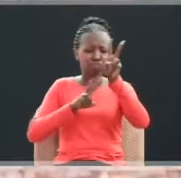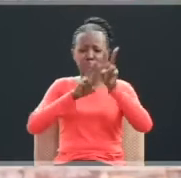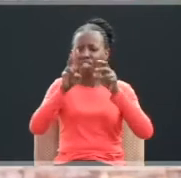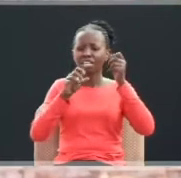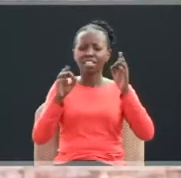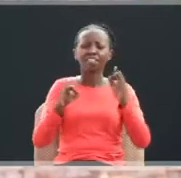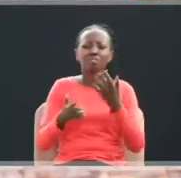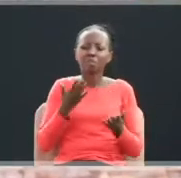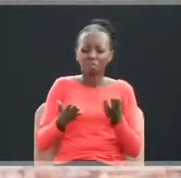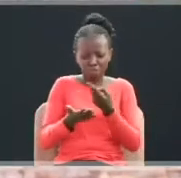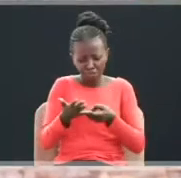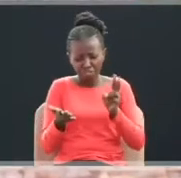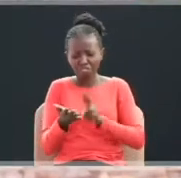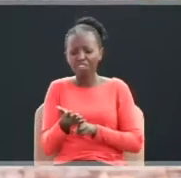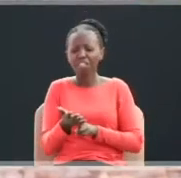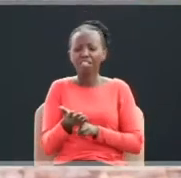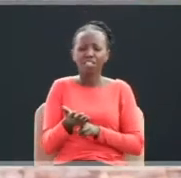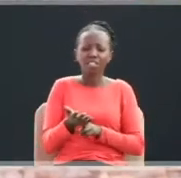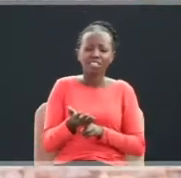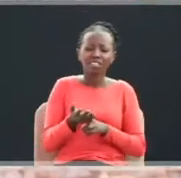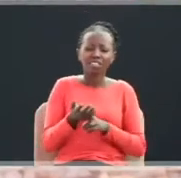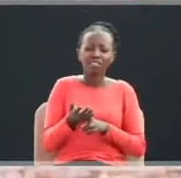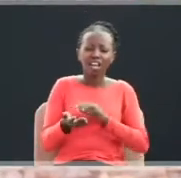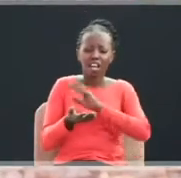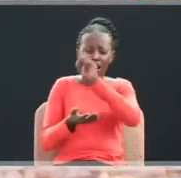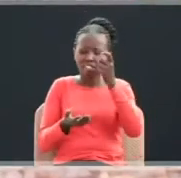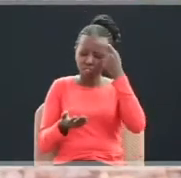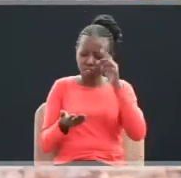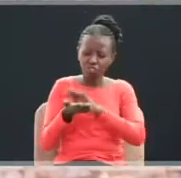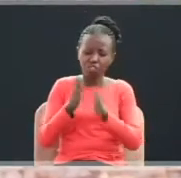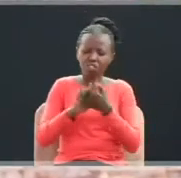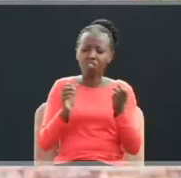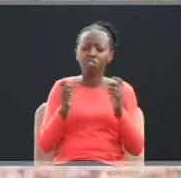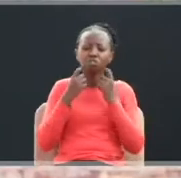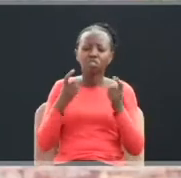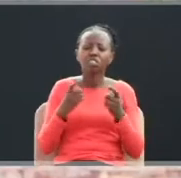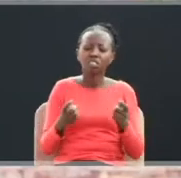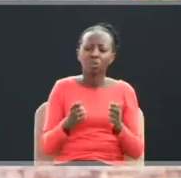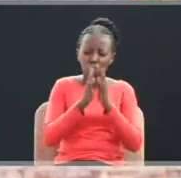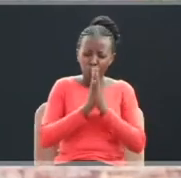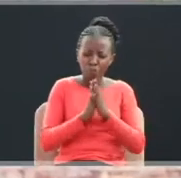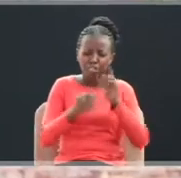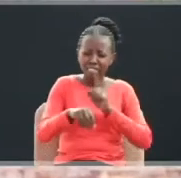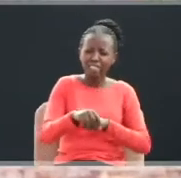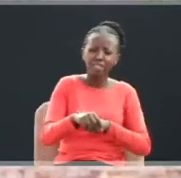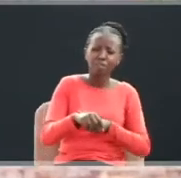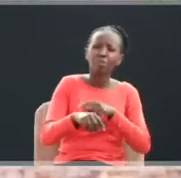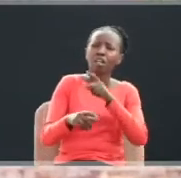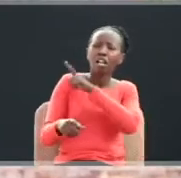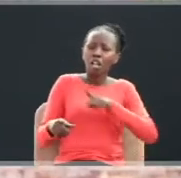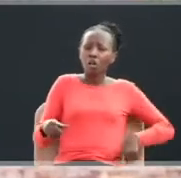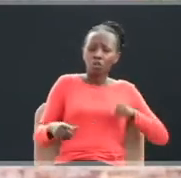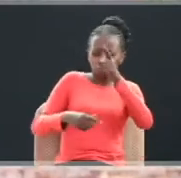repent, because we want, when the Lord will come, when the archangel, the trumpet will sound, and the Lord will